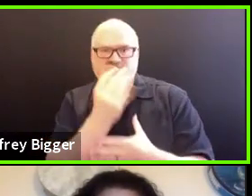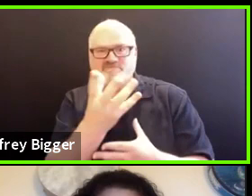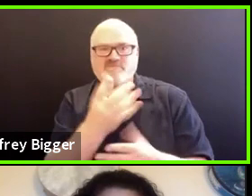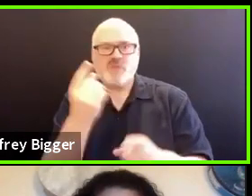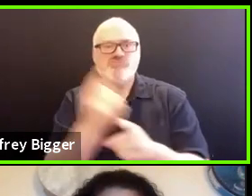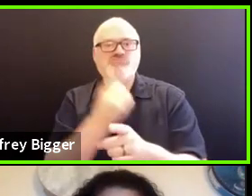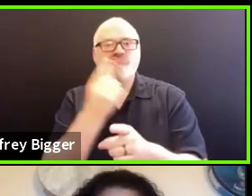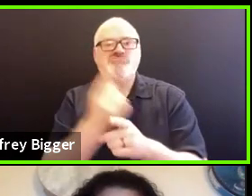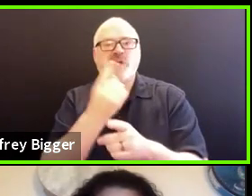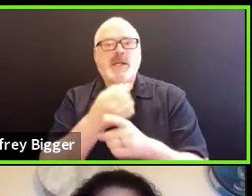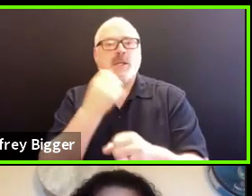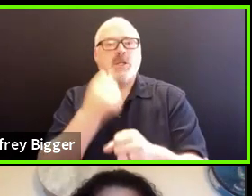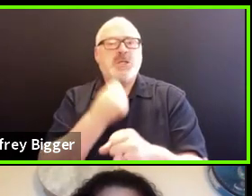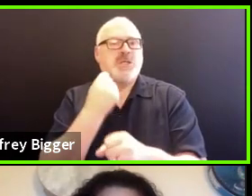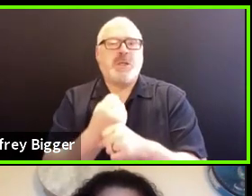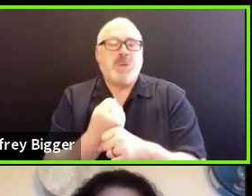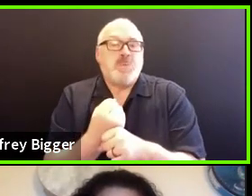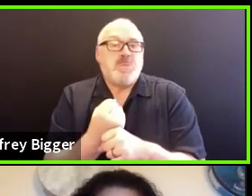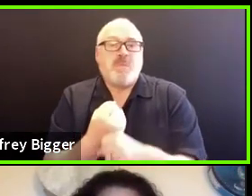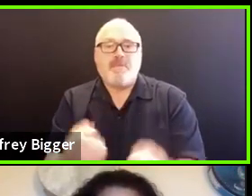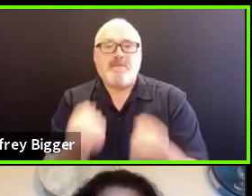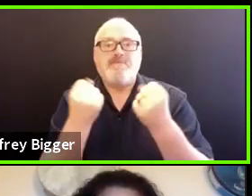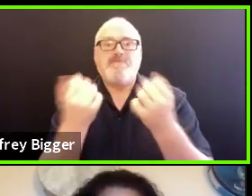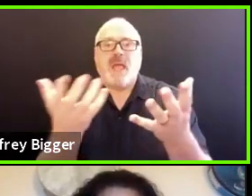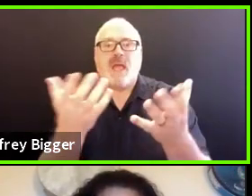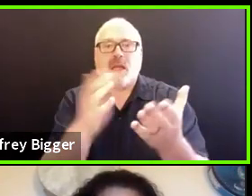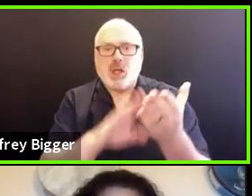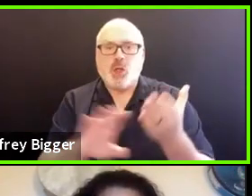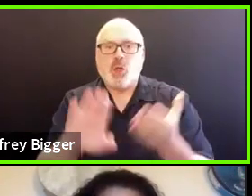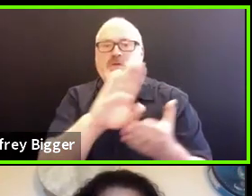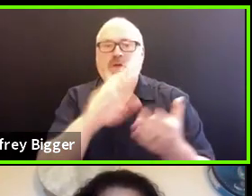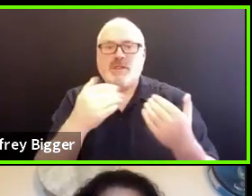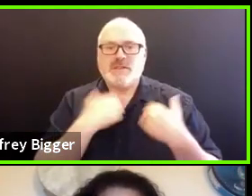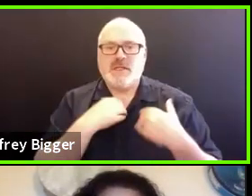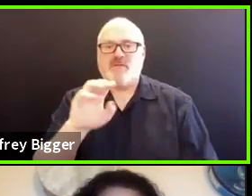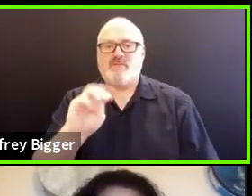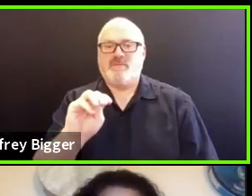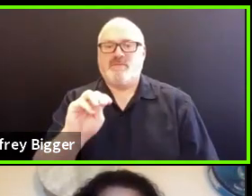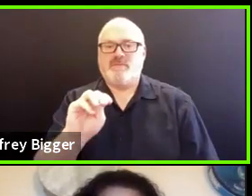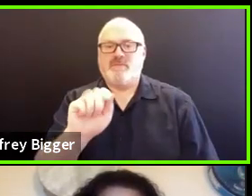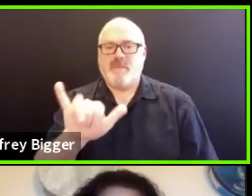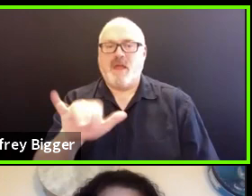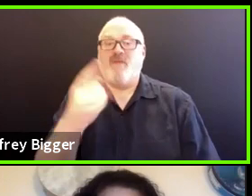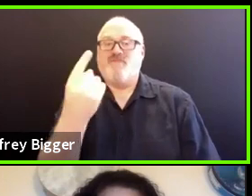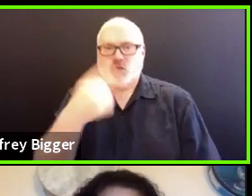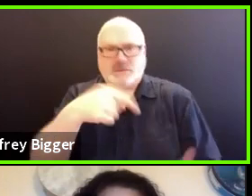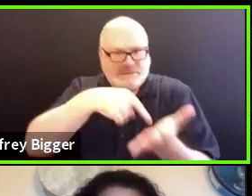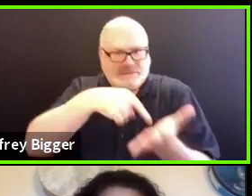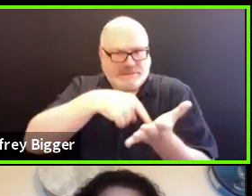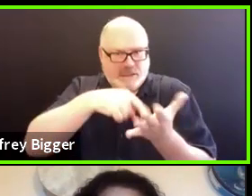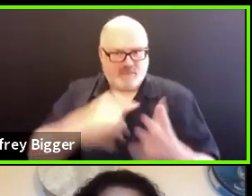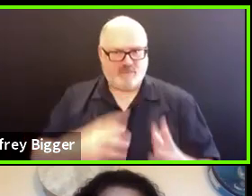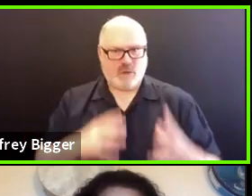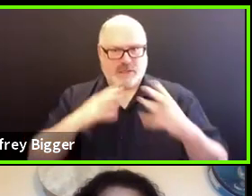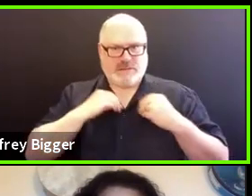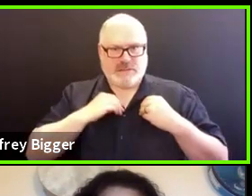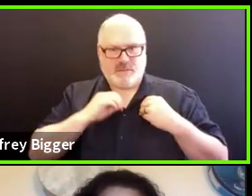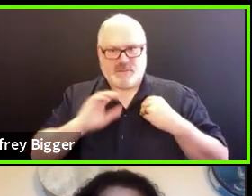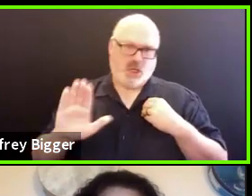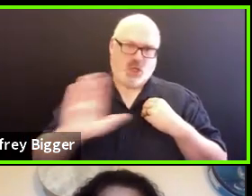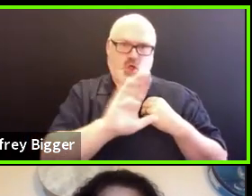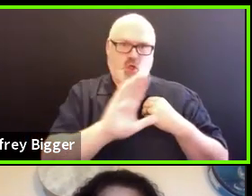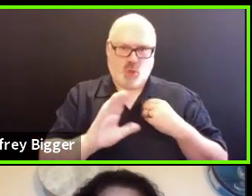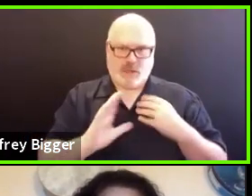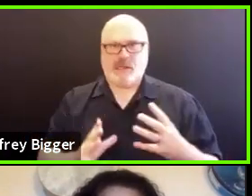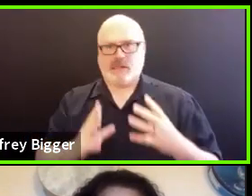regular year, many universities have May 1 as the deadline for accepting your acceptance at